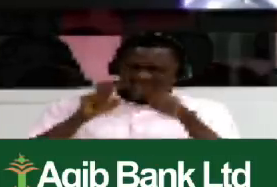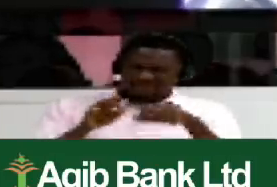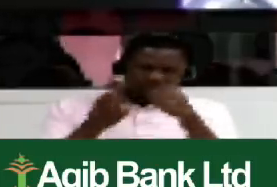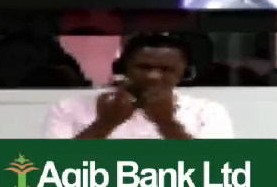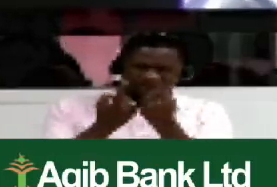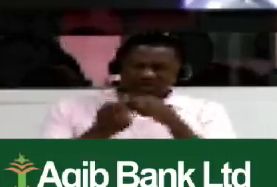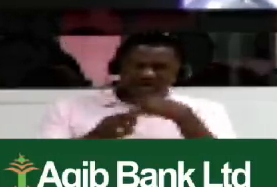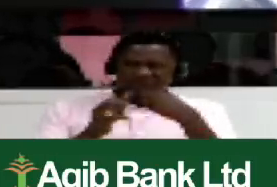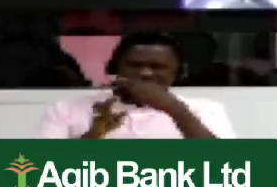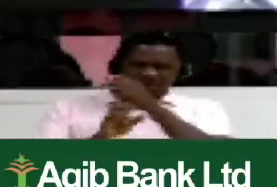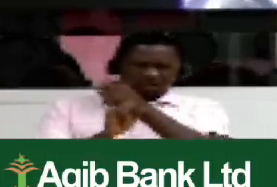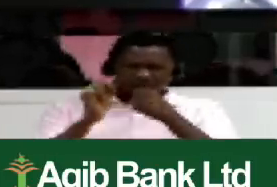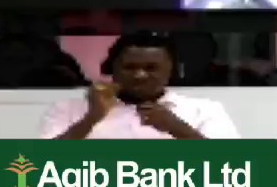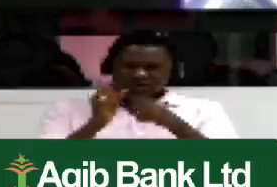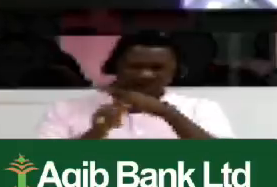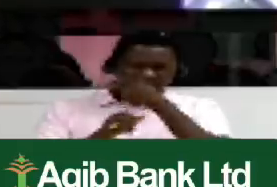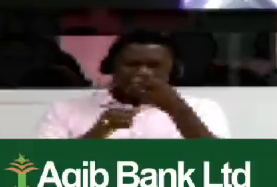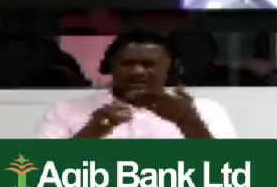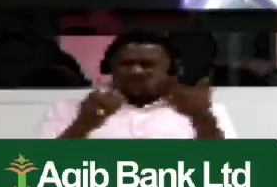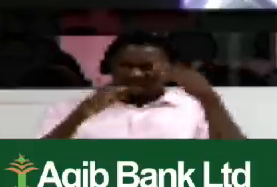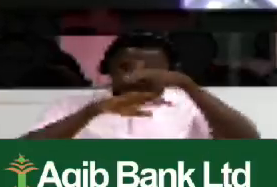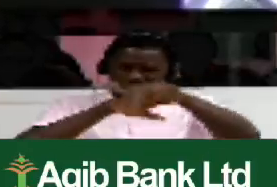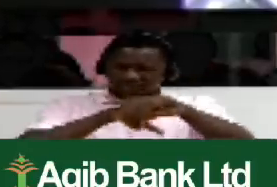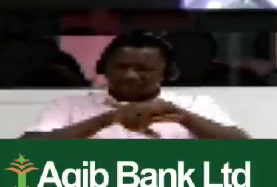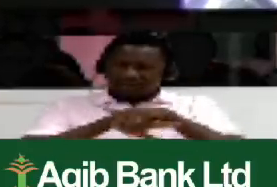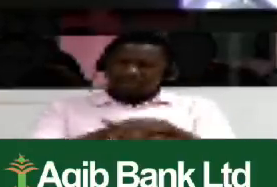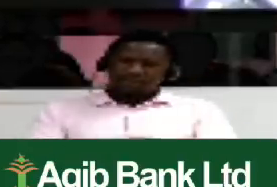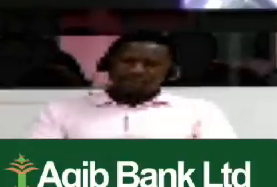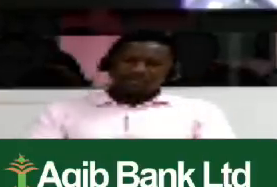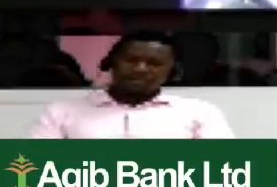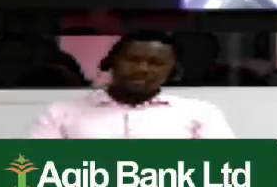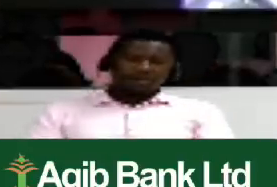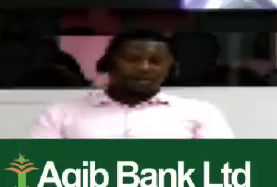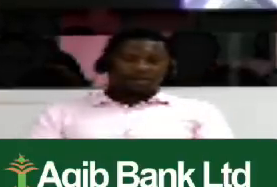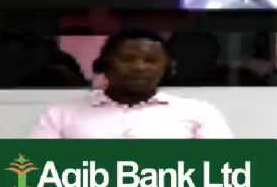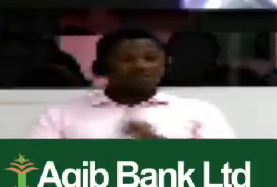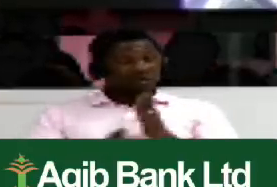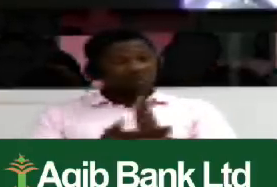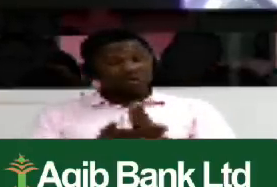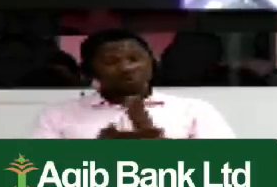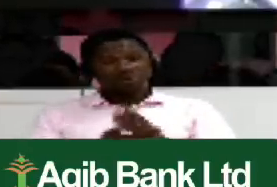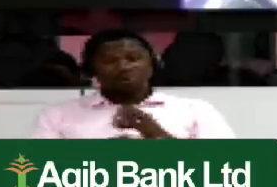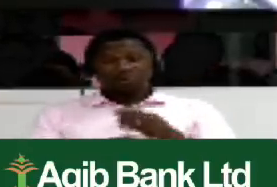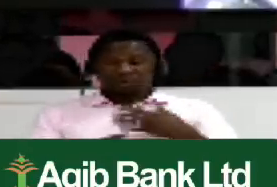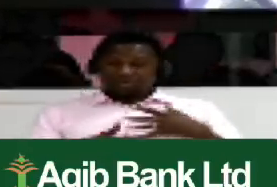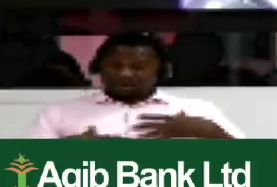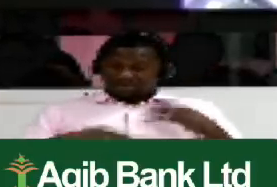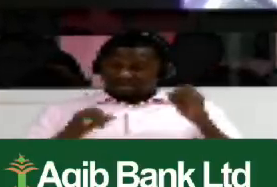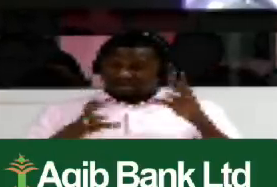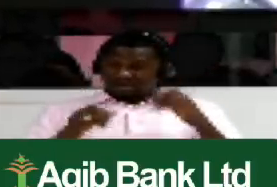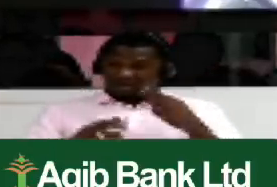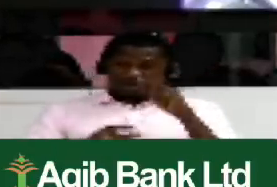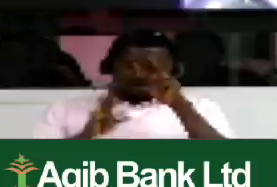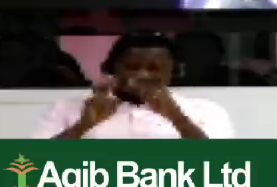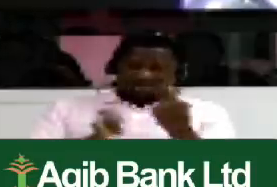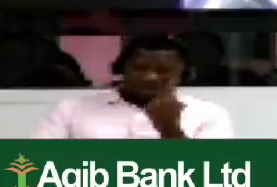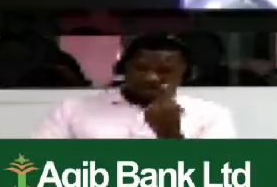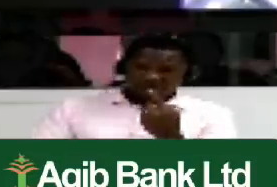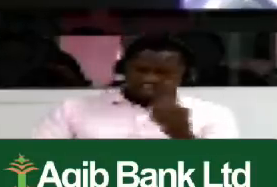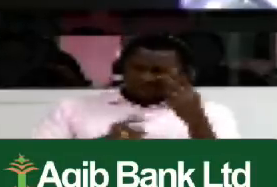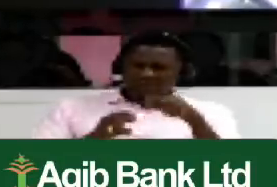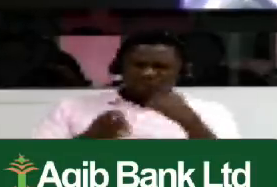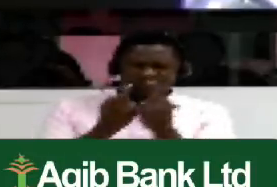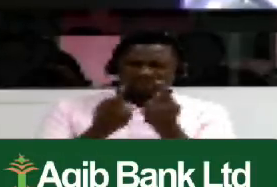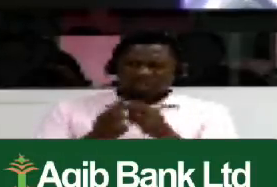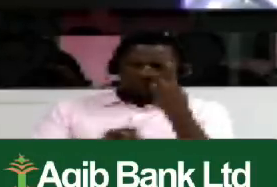condition that evening? Of course, because being in pain alone is something observable. It's something that you can